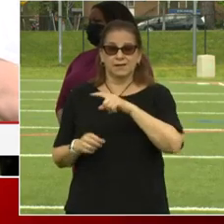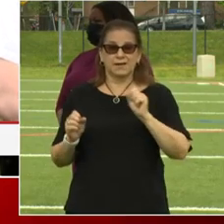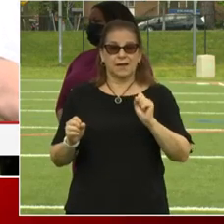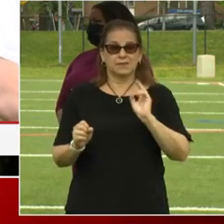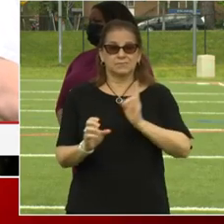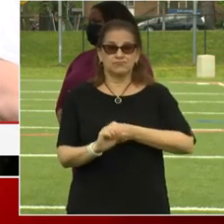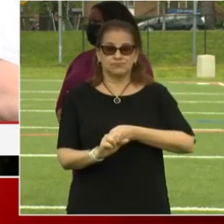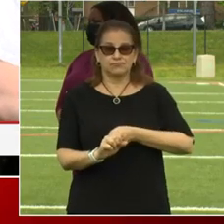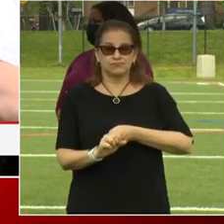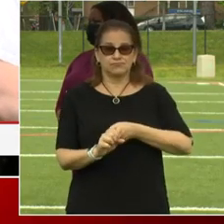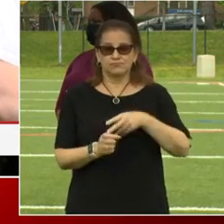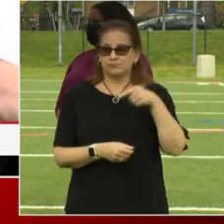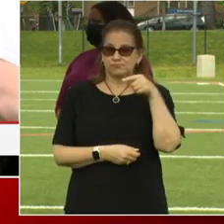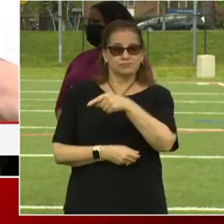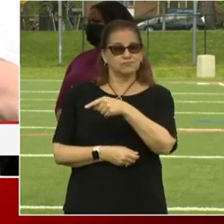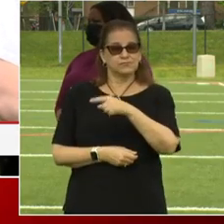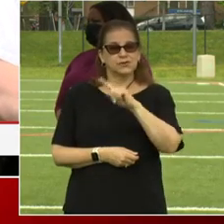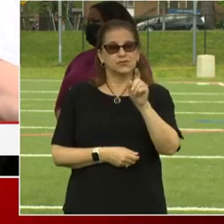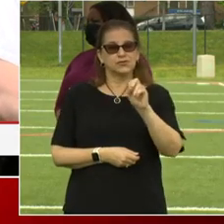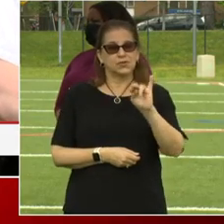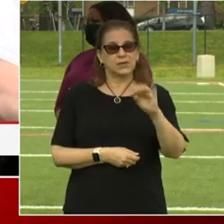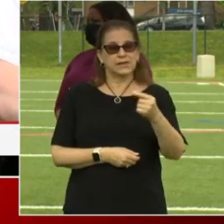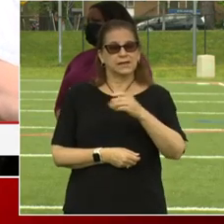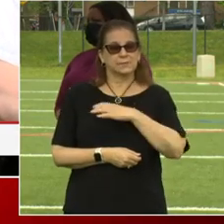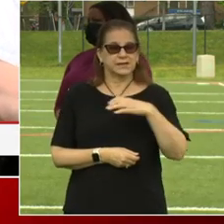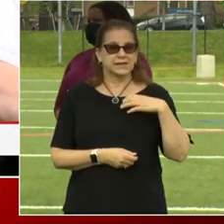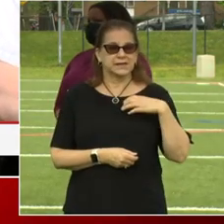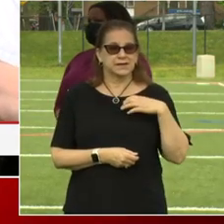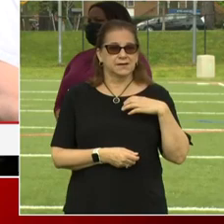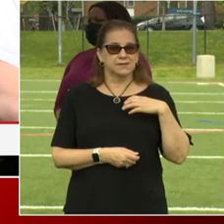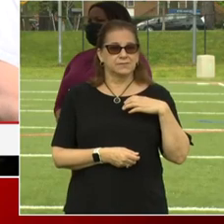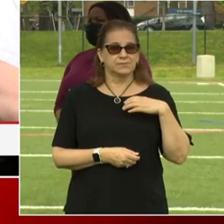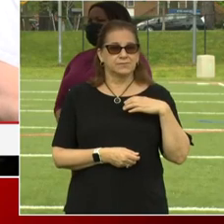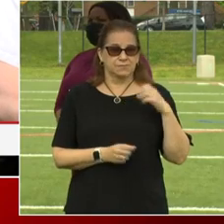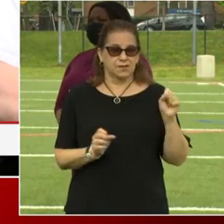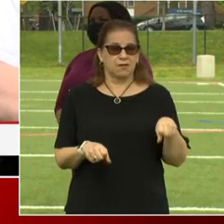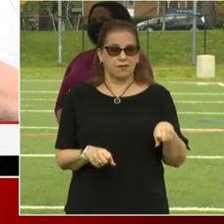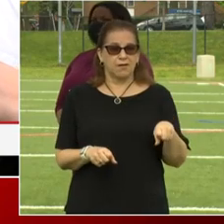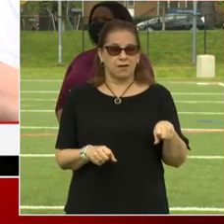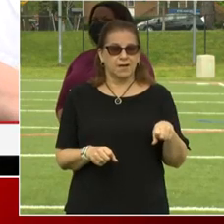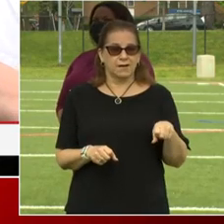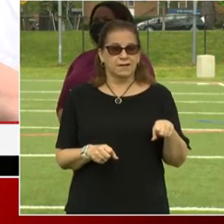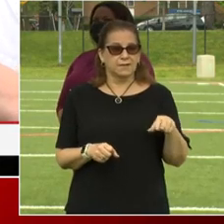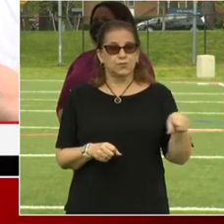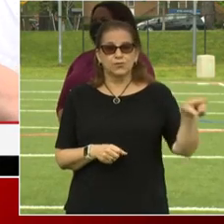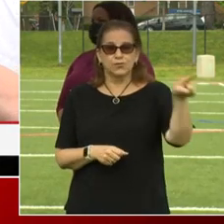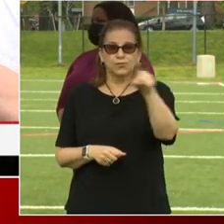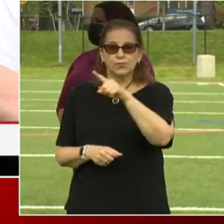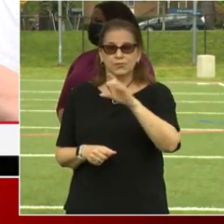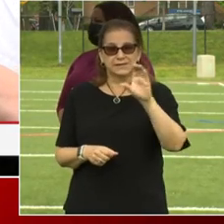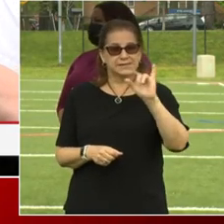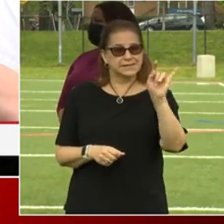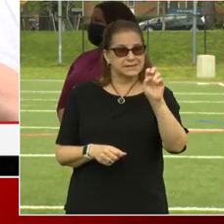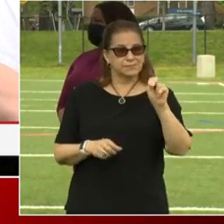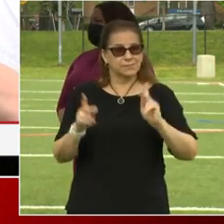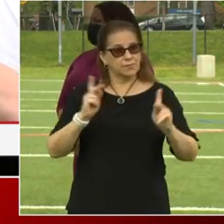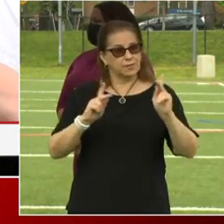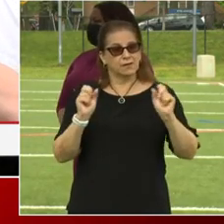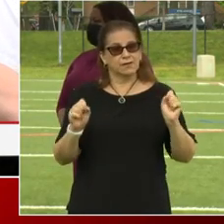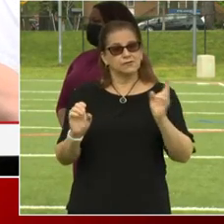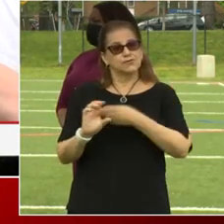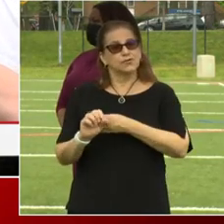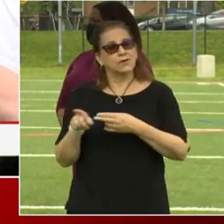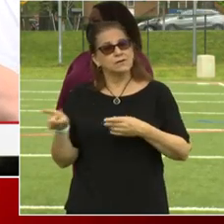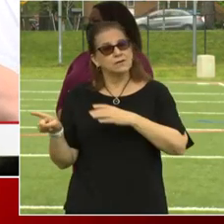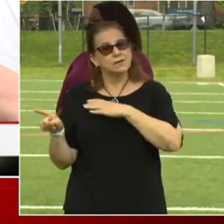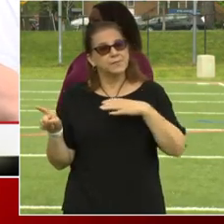make additional efforts to ensure that that citizens can participate, and particularly in what I referred